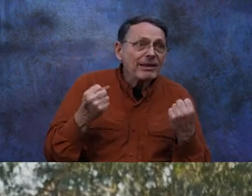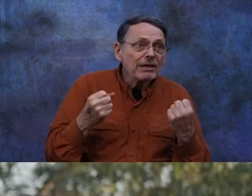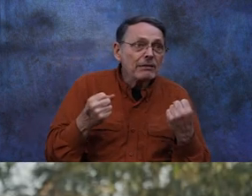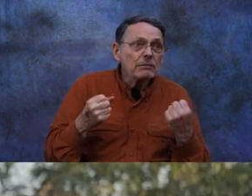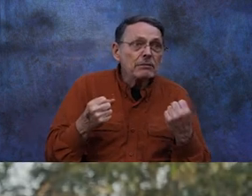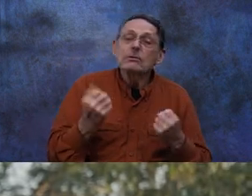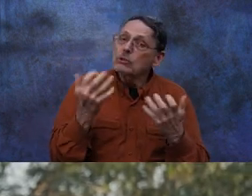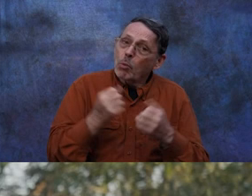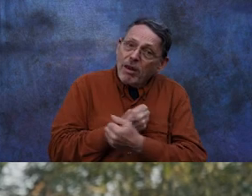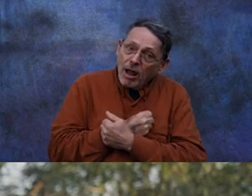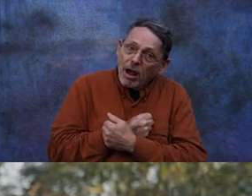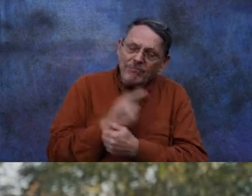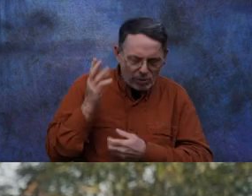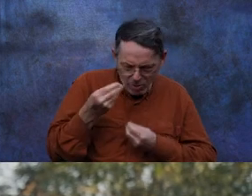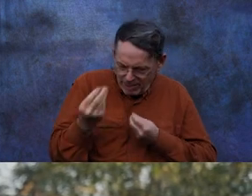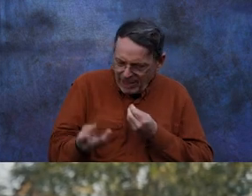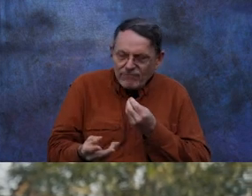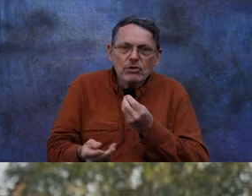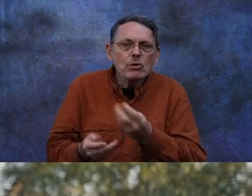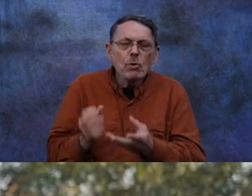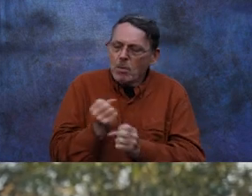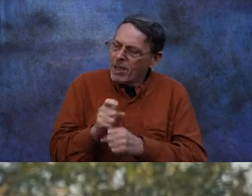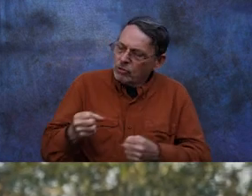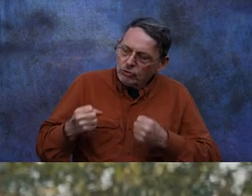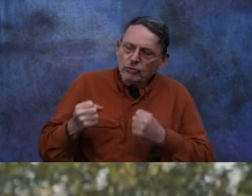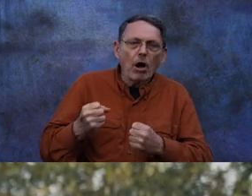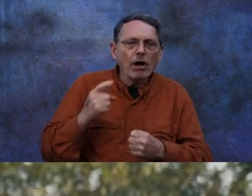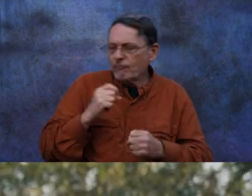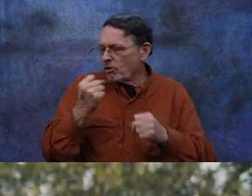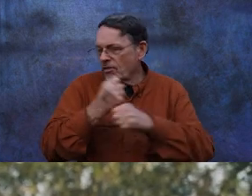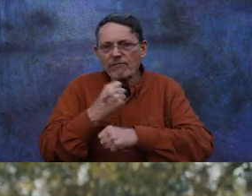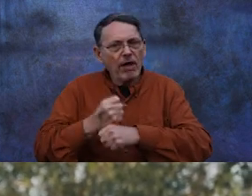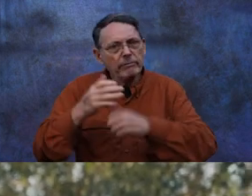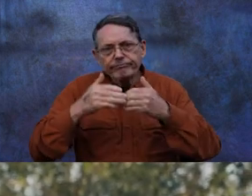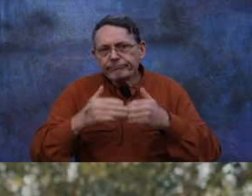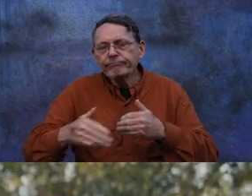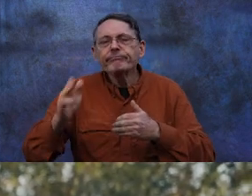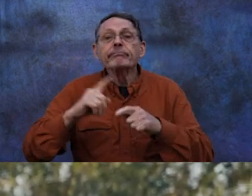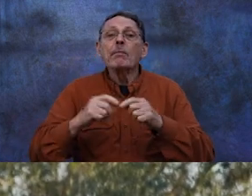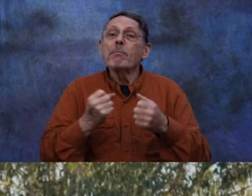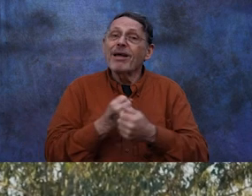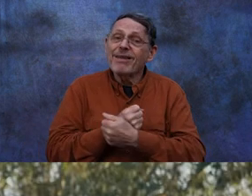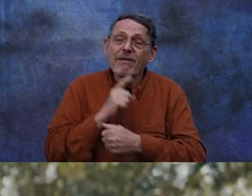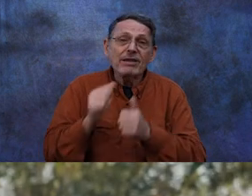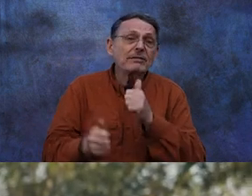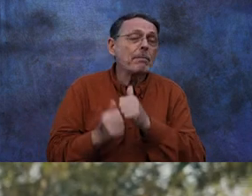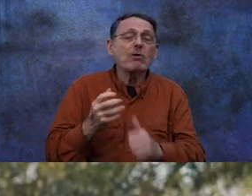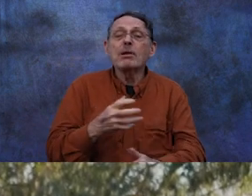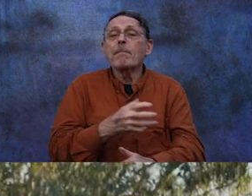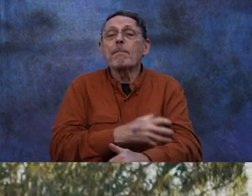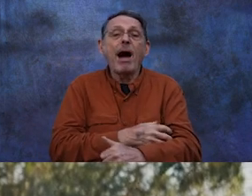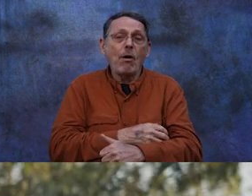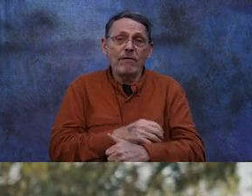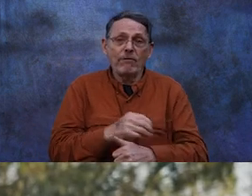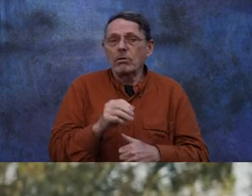you want love, we will give it to you. We will make you strong for the fight ahead. But love is the most powerful weapon